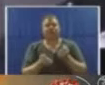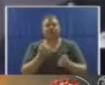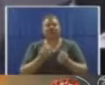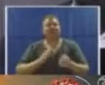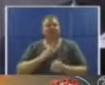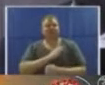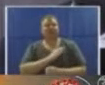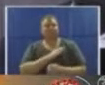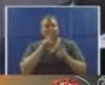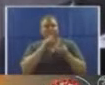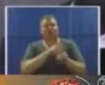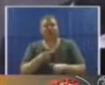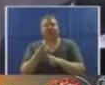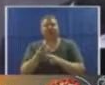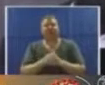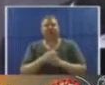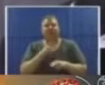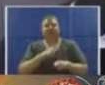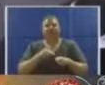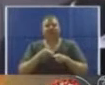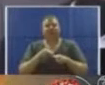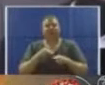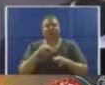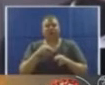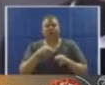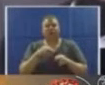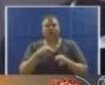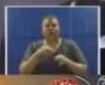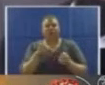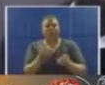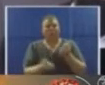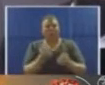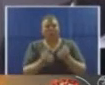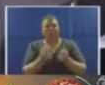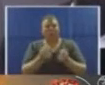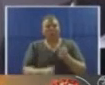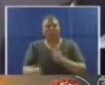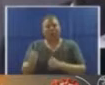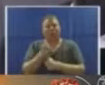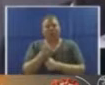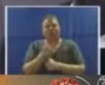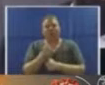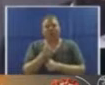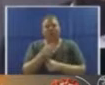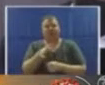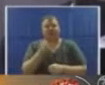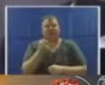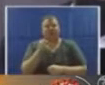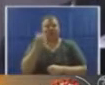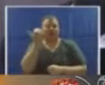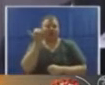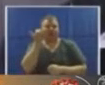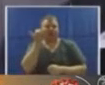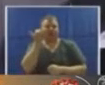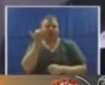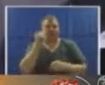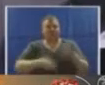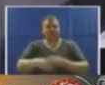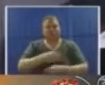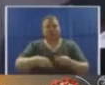perspective, the National Prosecuting Authority, arising from state capture, took a preservation order